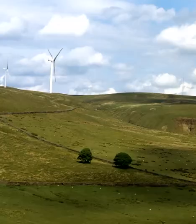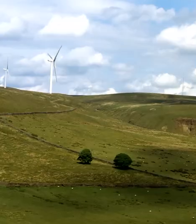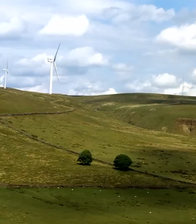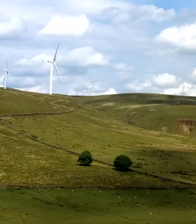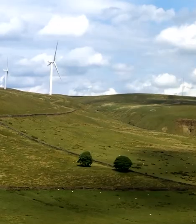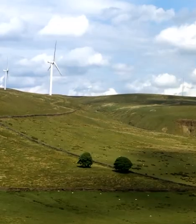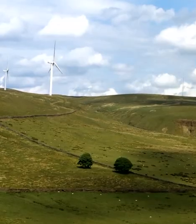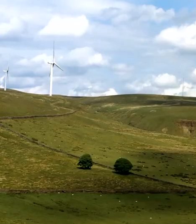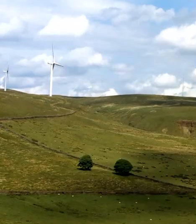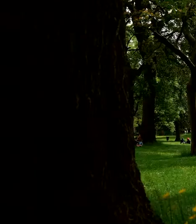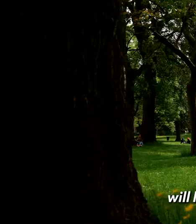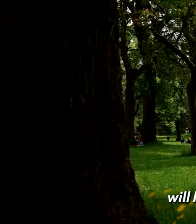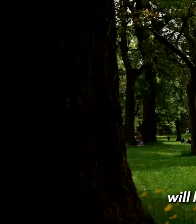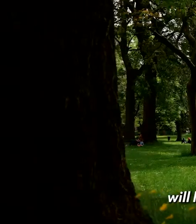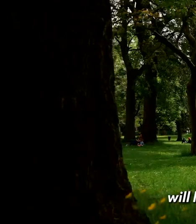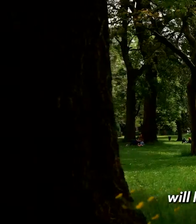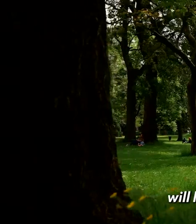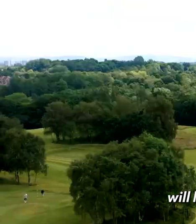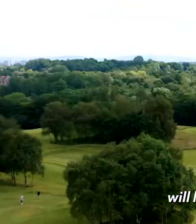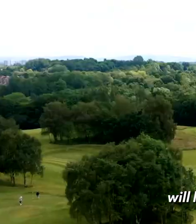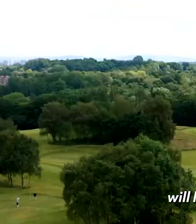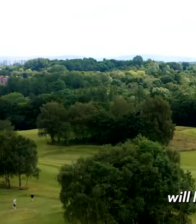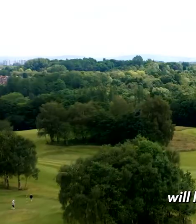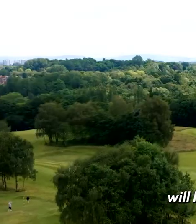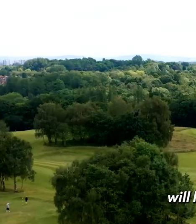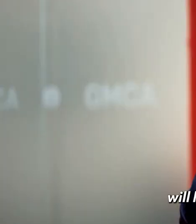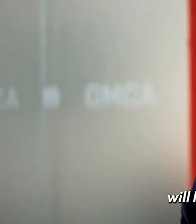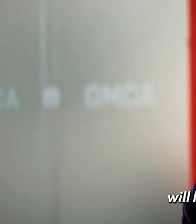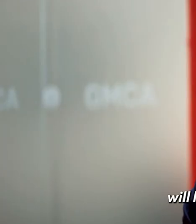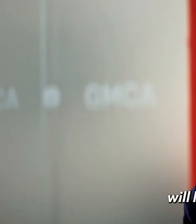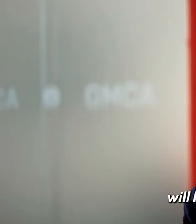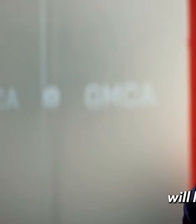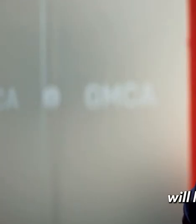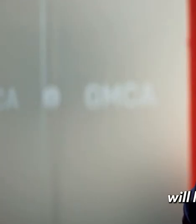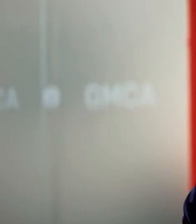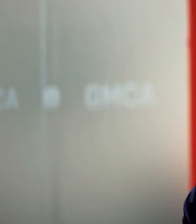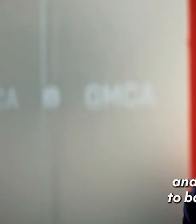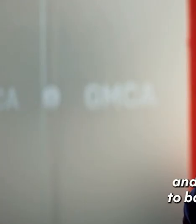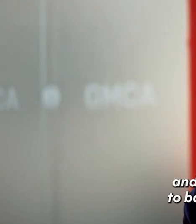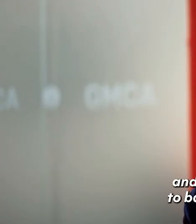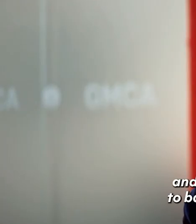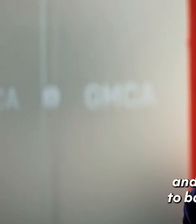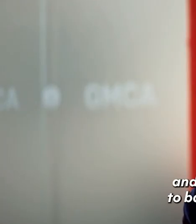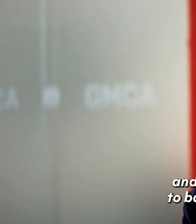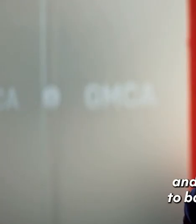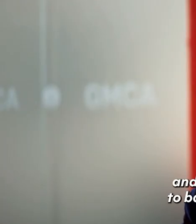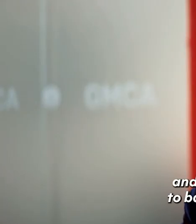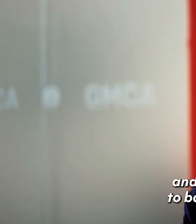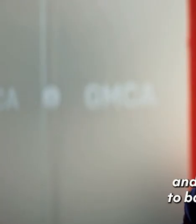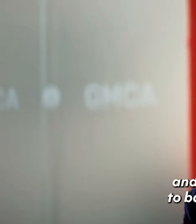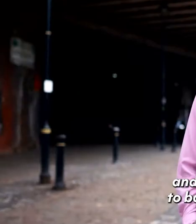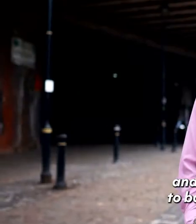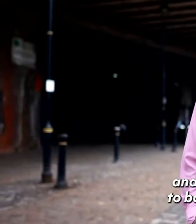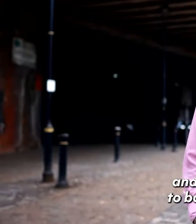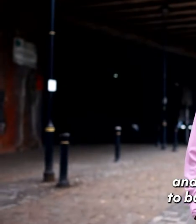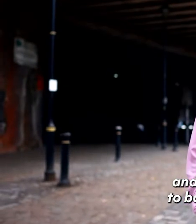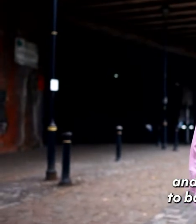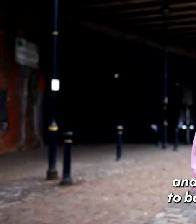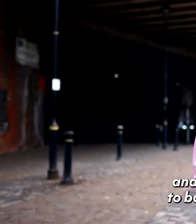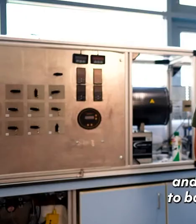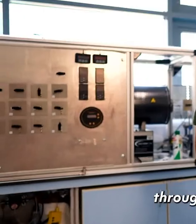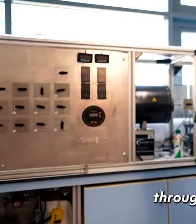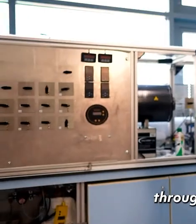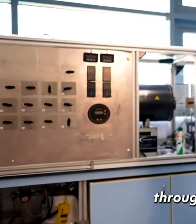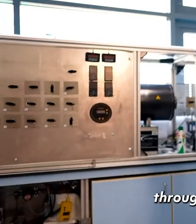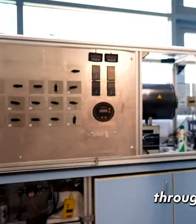pollution. The Green Revolution will help us reduce inequalities. And we want the government to back our ambitions